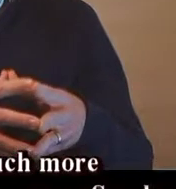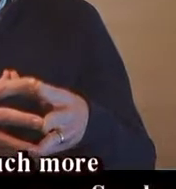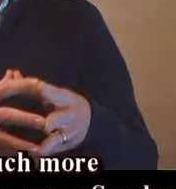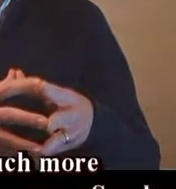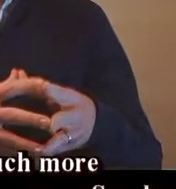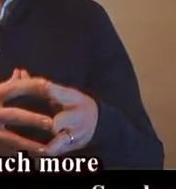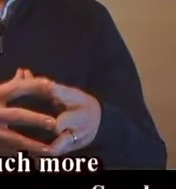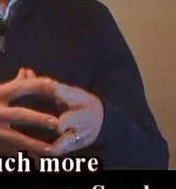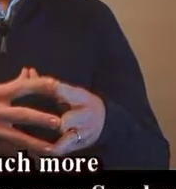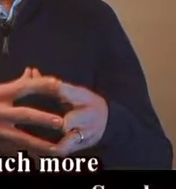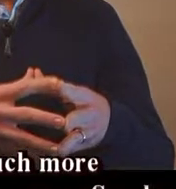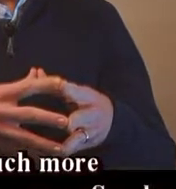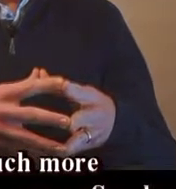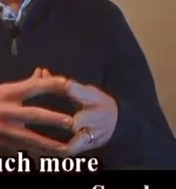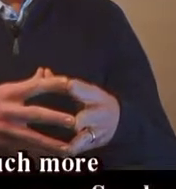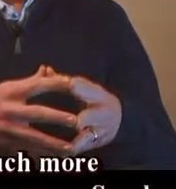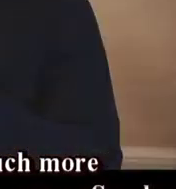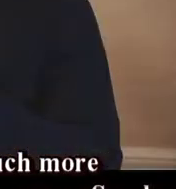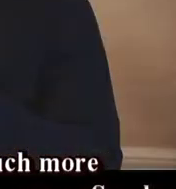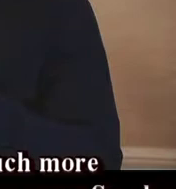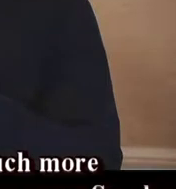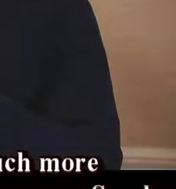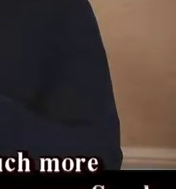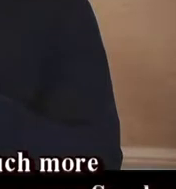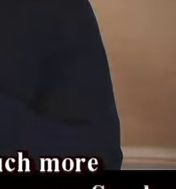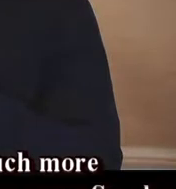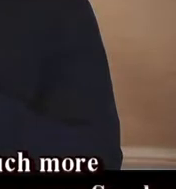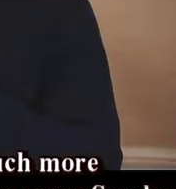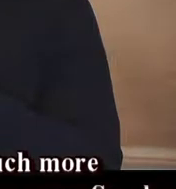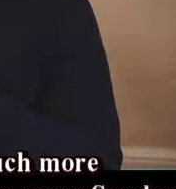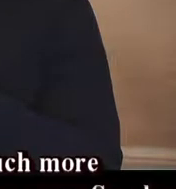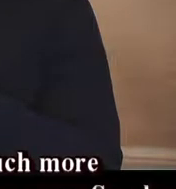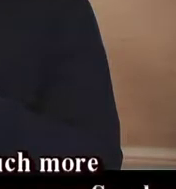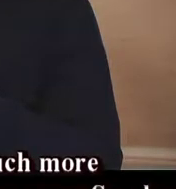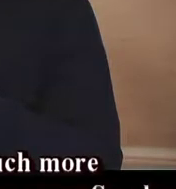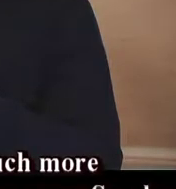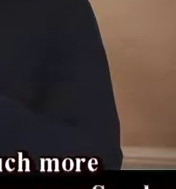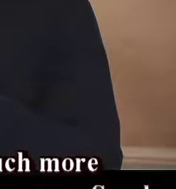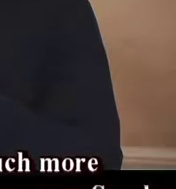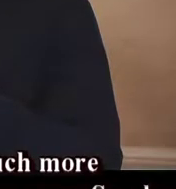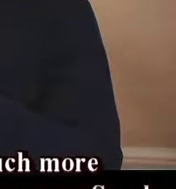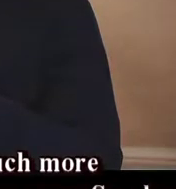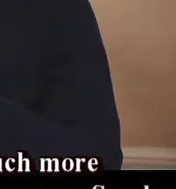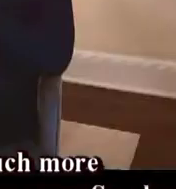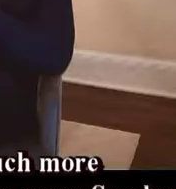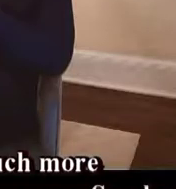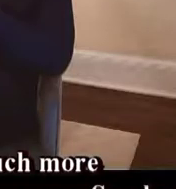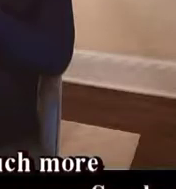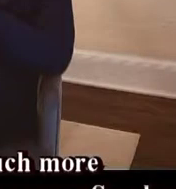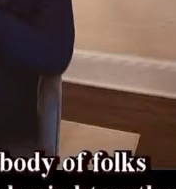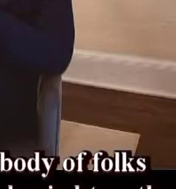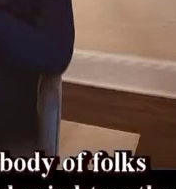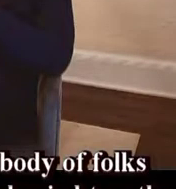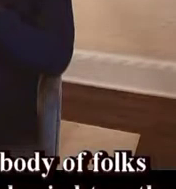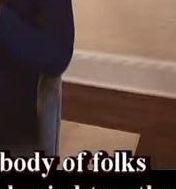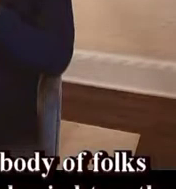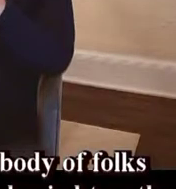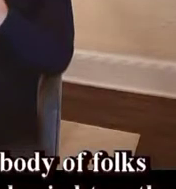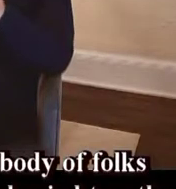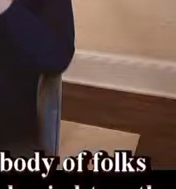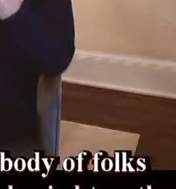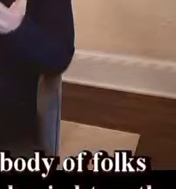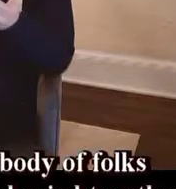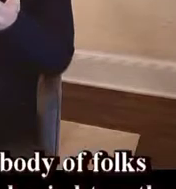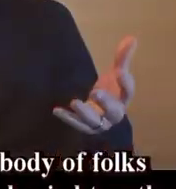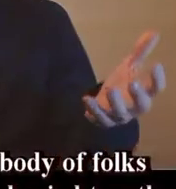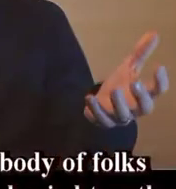church as something that's much more important than just a building to go to every Sunday. That it was really a